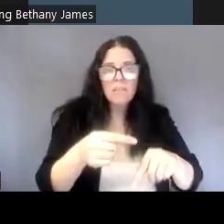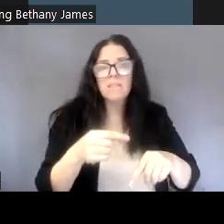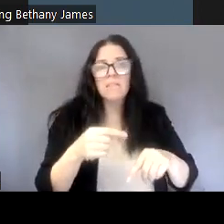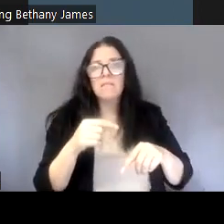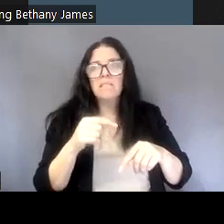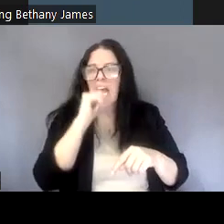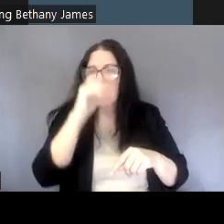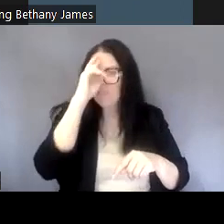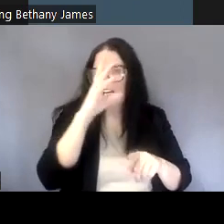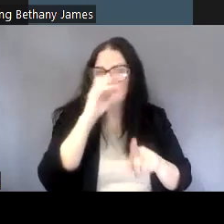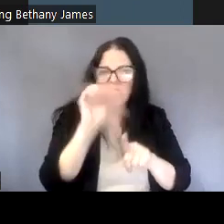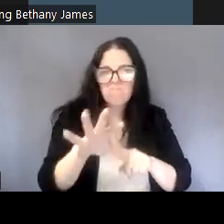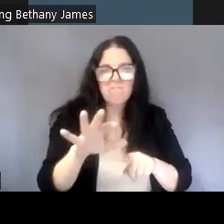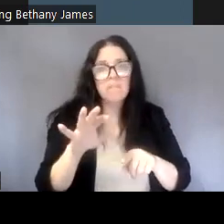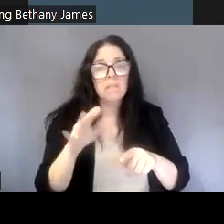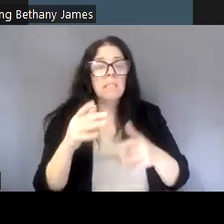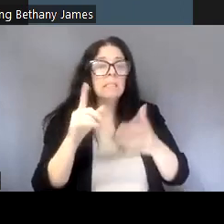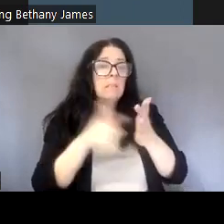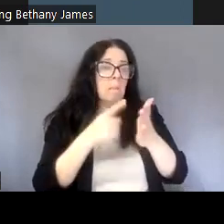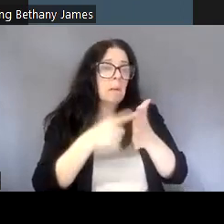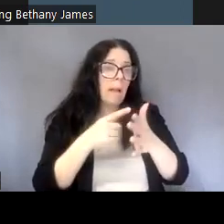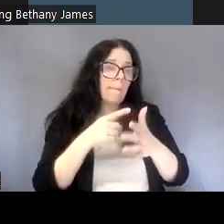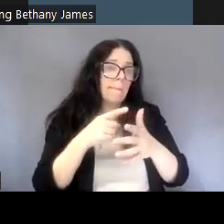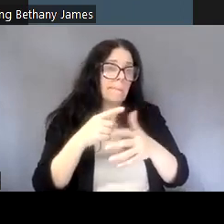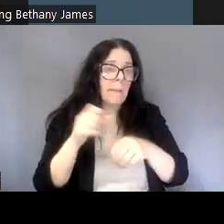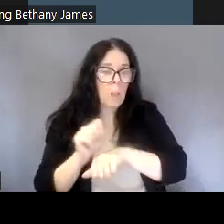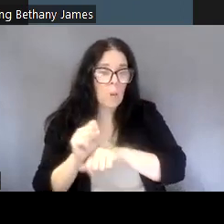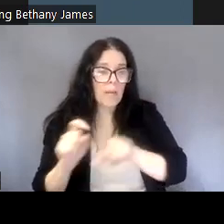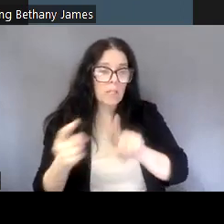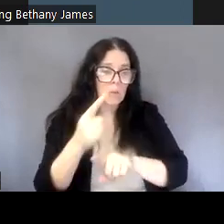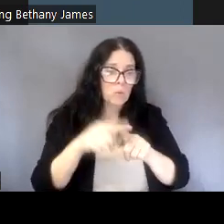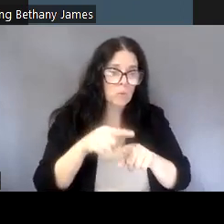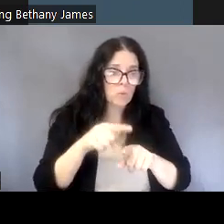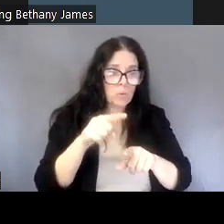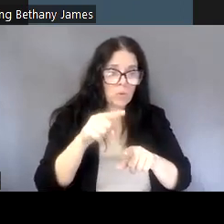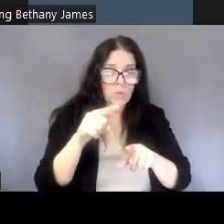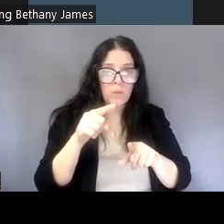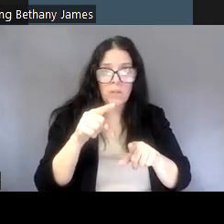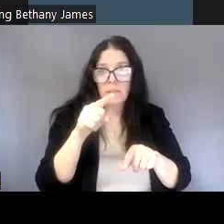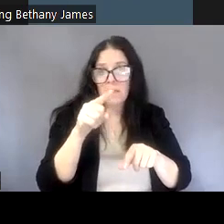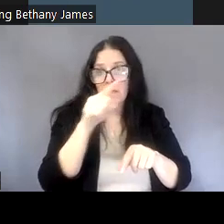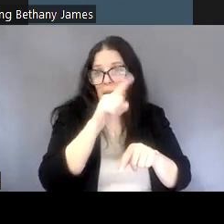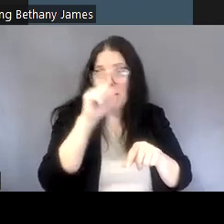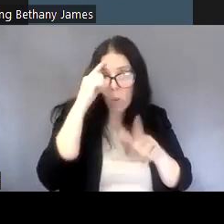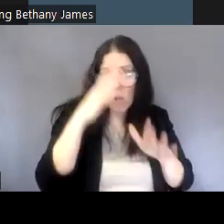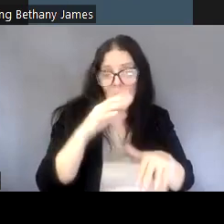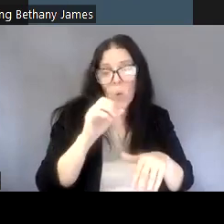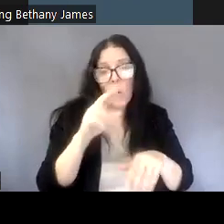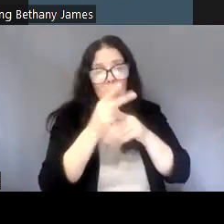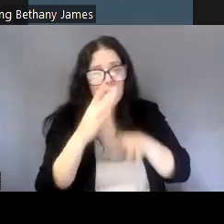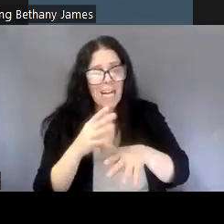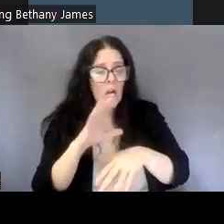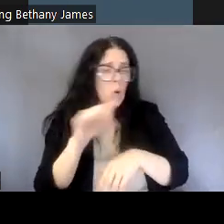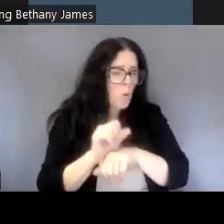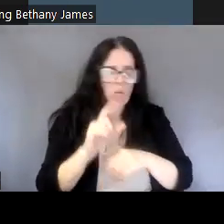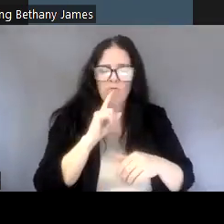work, whether it's employee and employers, whether it's employee and supervisors or co-workers. So we're